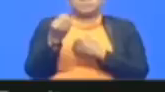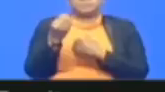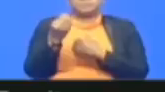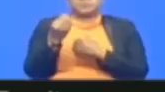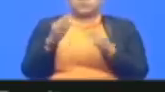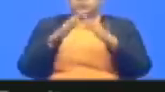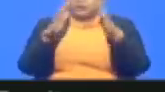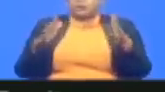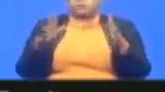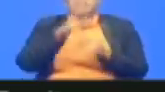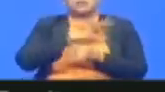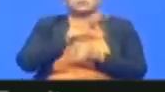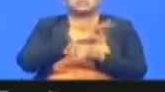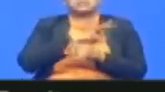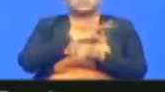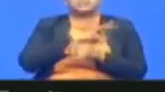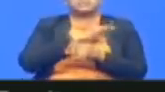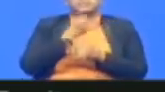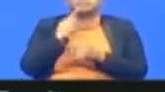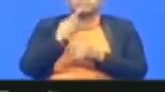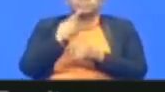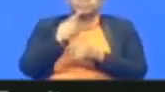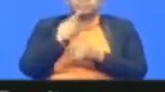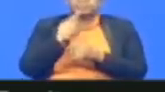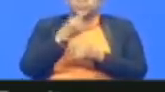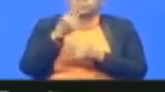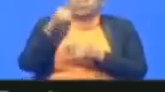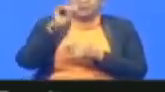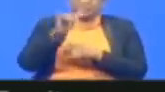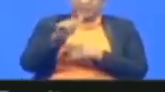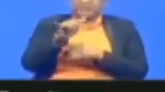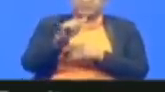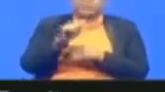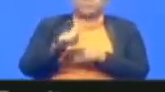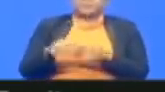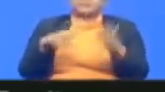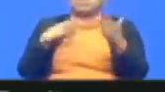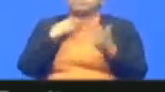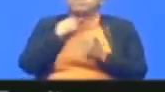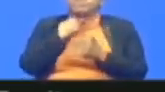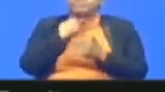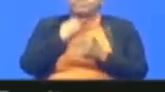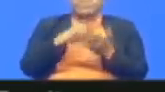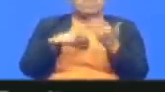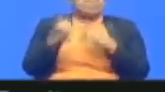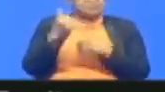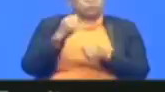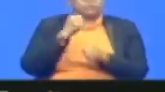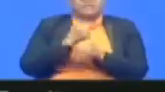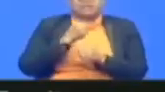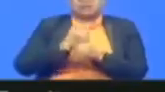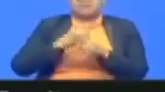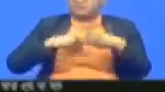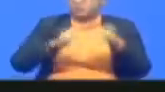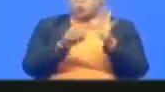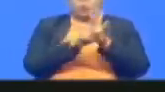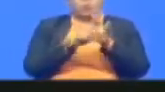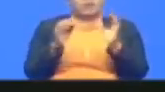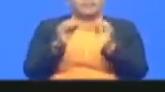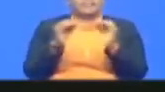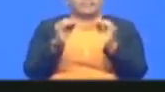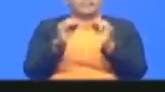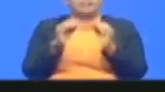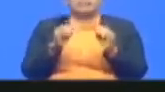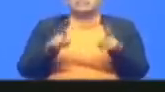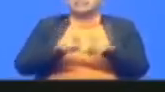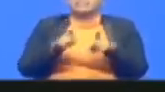housing allowances. They say that as such, the order freezing the payments was done unlawfully. They further argue that it